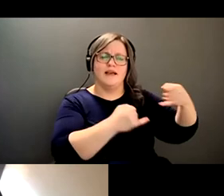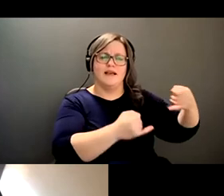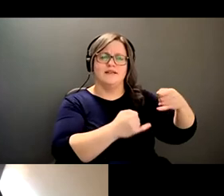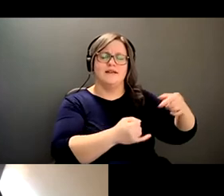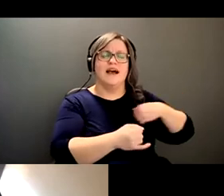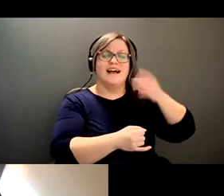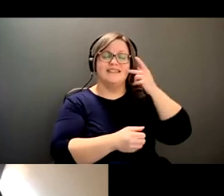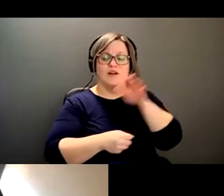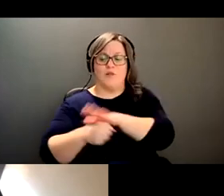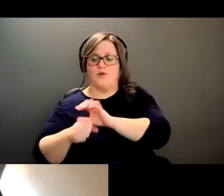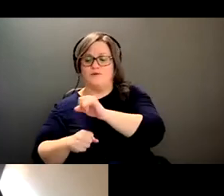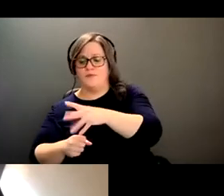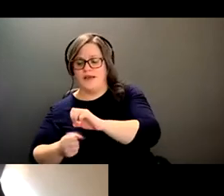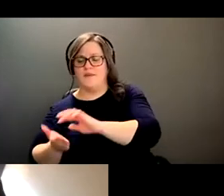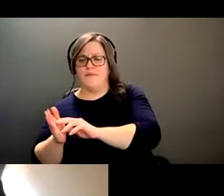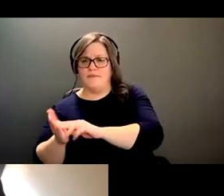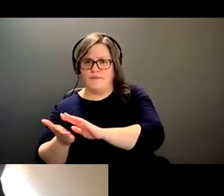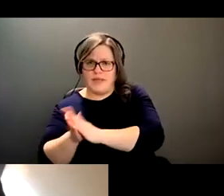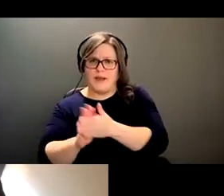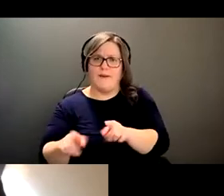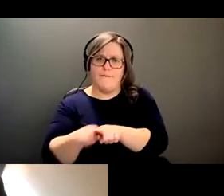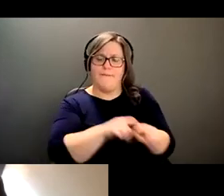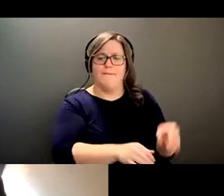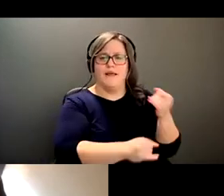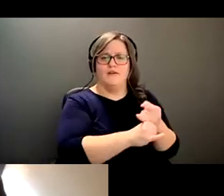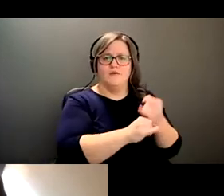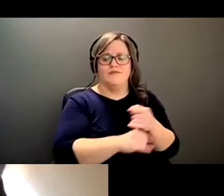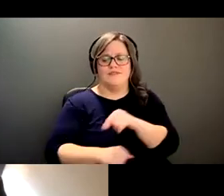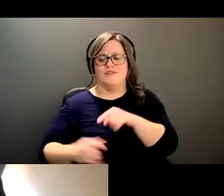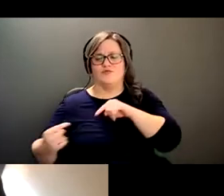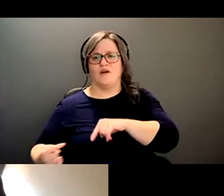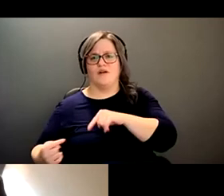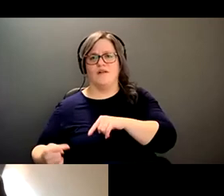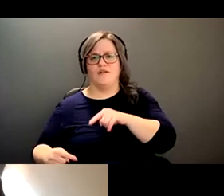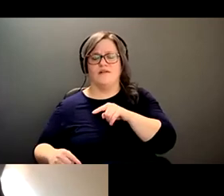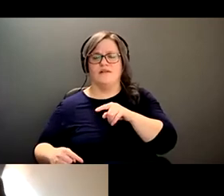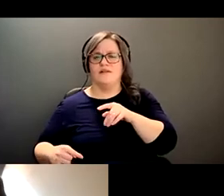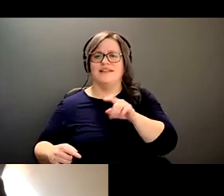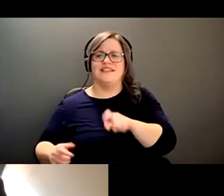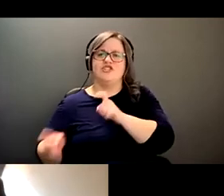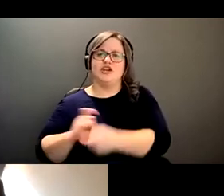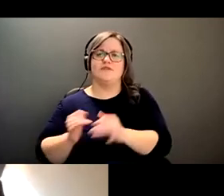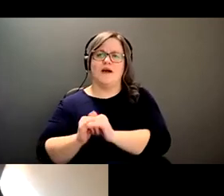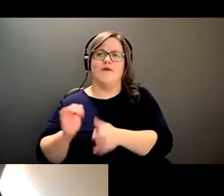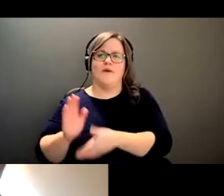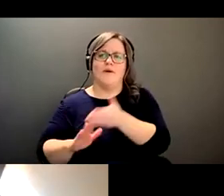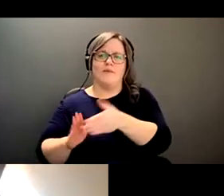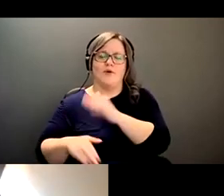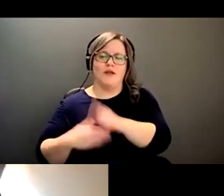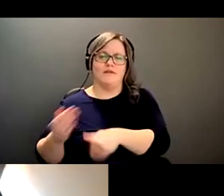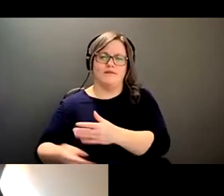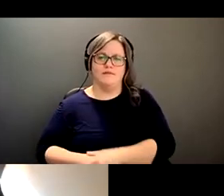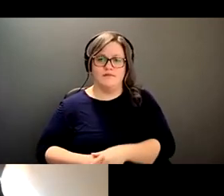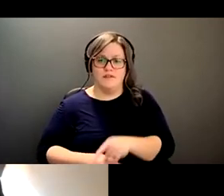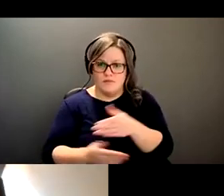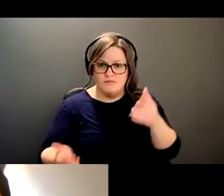spaces become institutionalized and struggle with the fact that they can't operate in the same ways anymore. Have any of you gone through that?